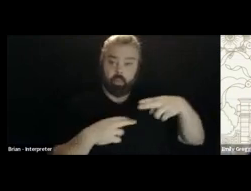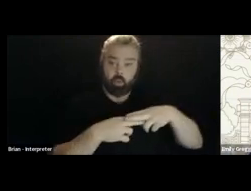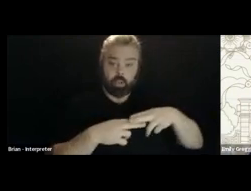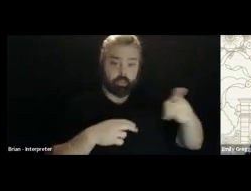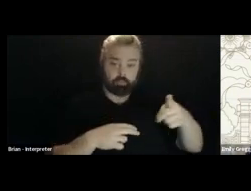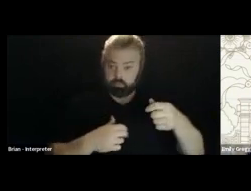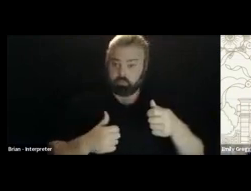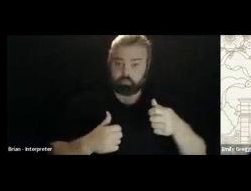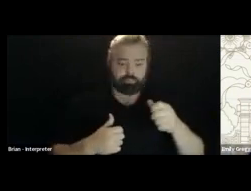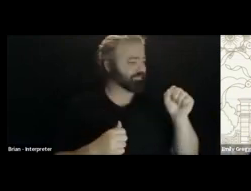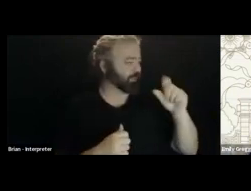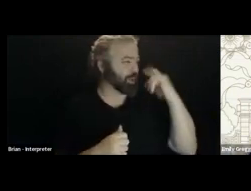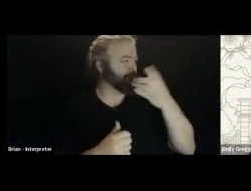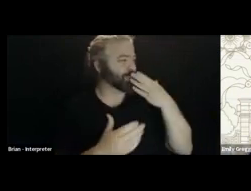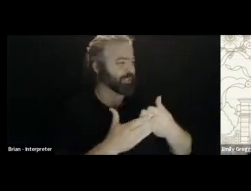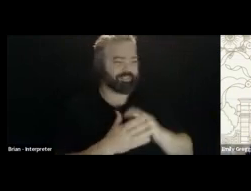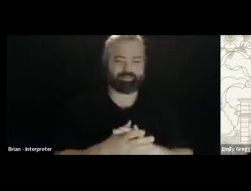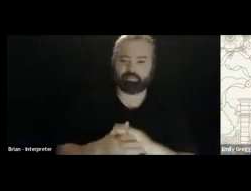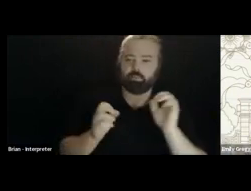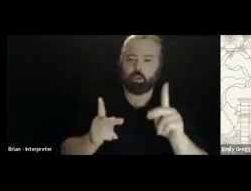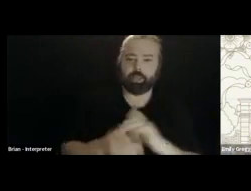Yep, looks good. Okay.